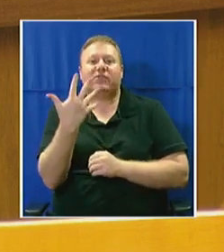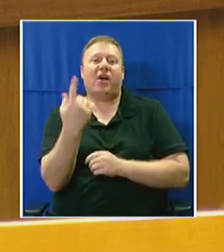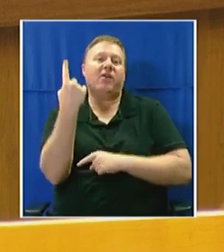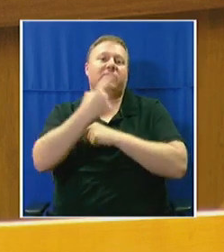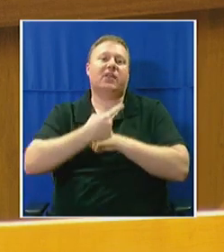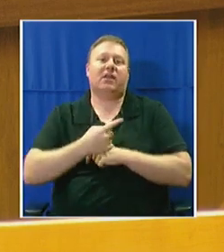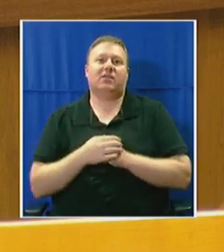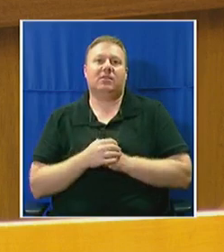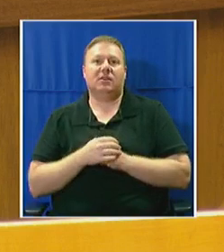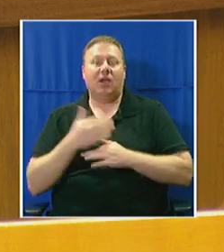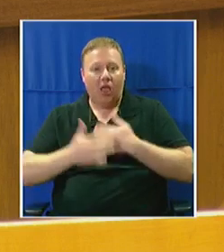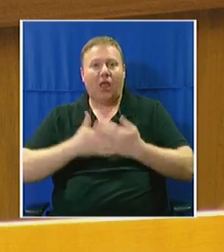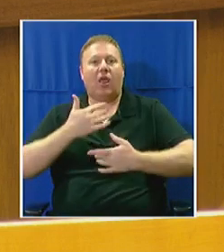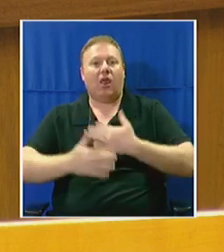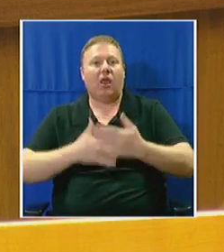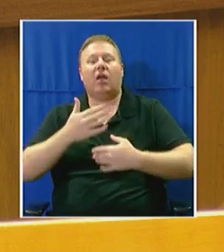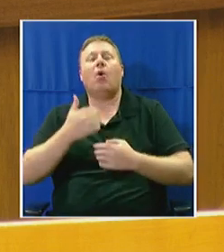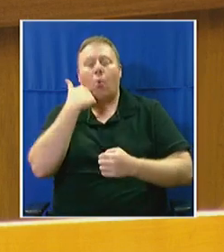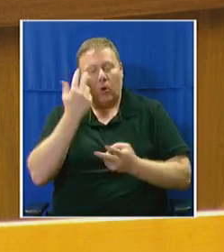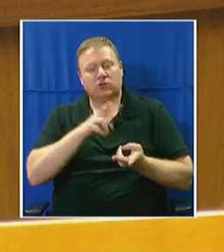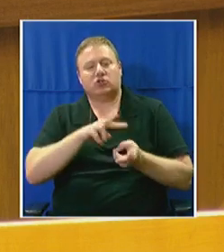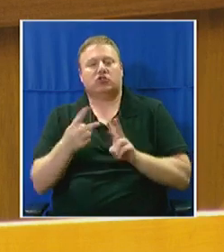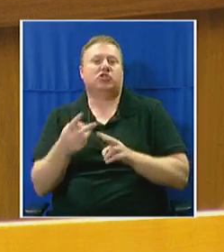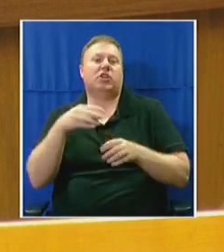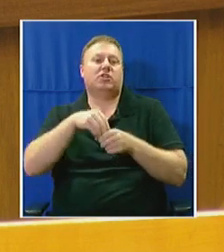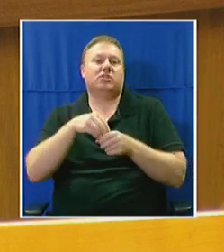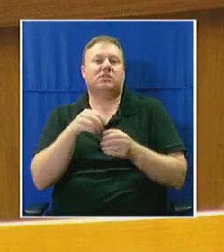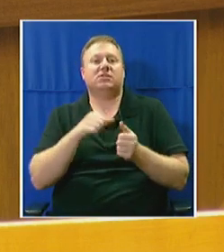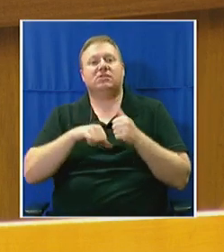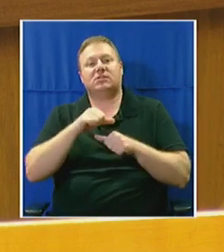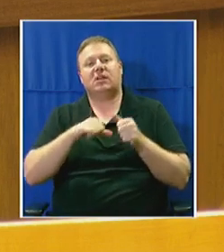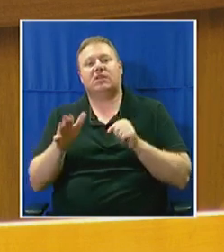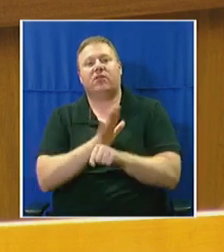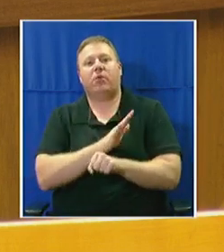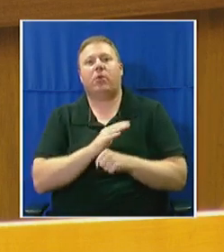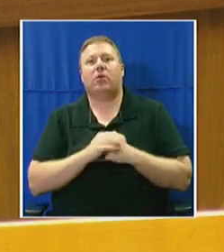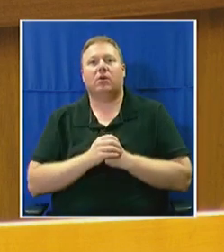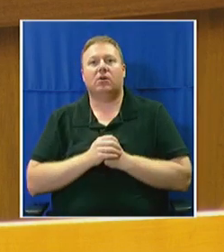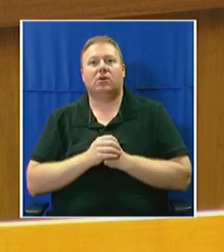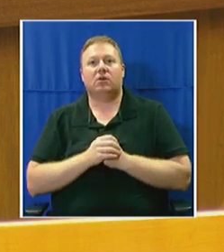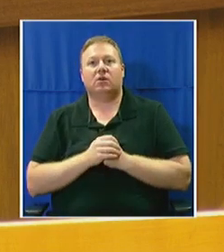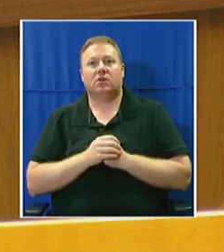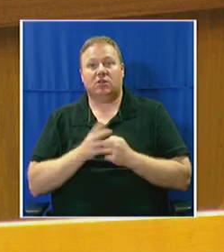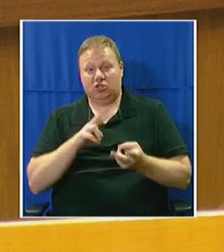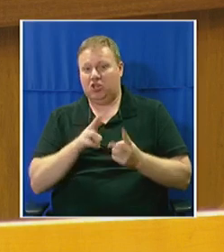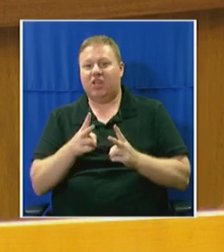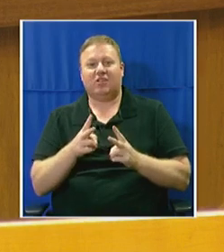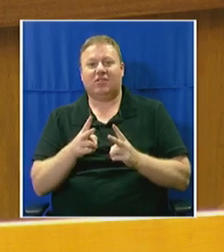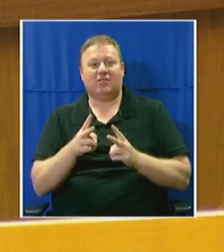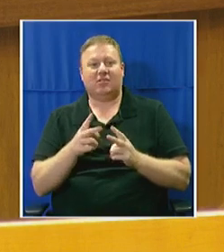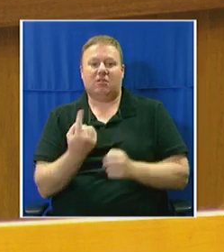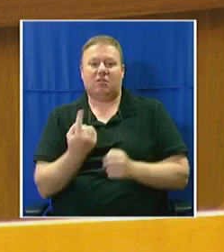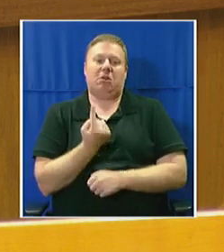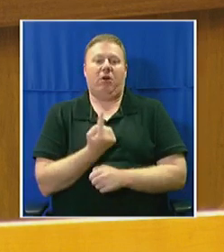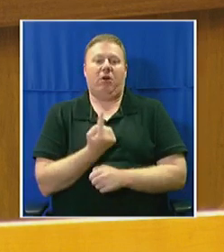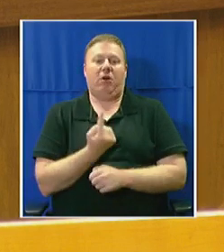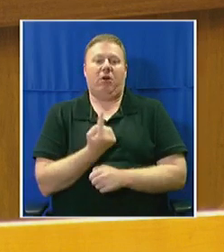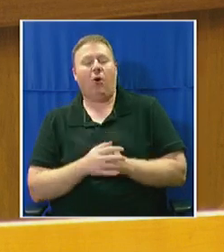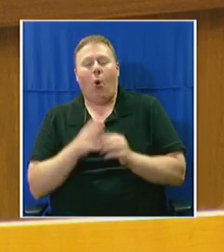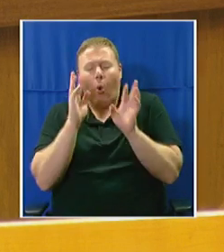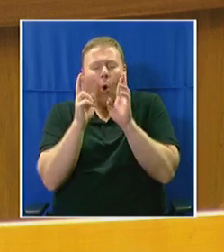until we see change in our society change of course doesn't happen by chance or by hoping